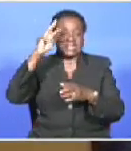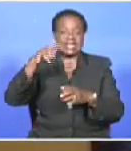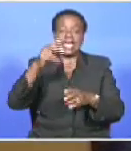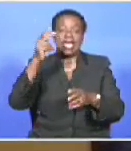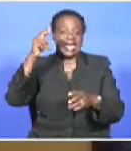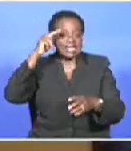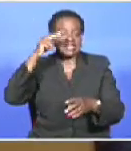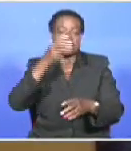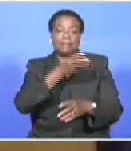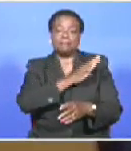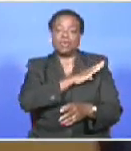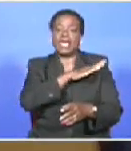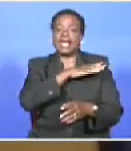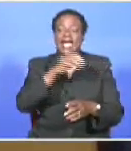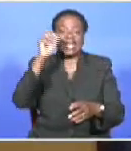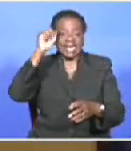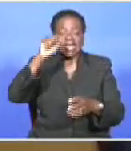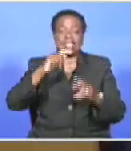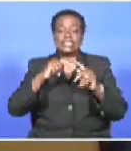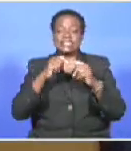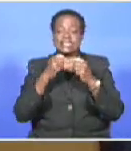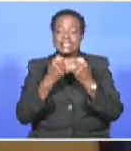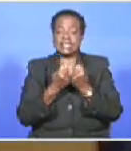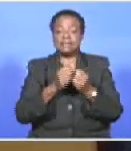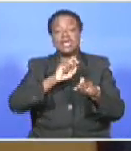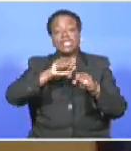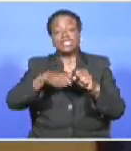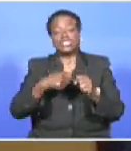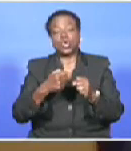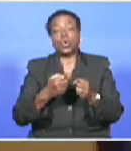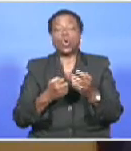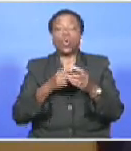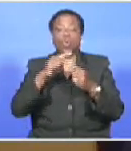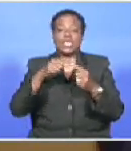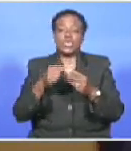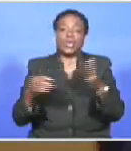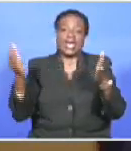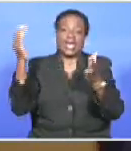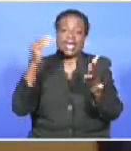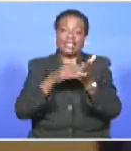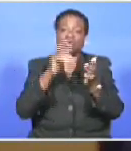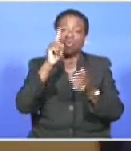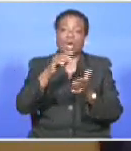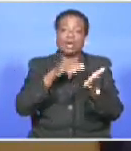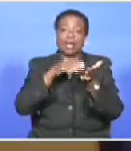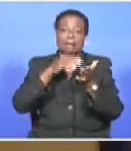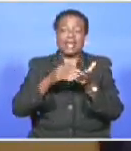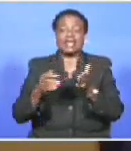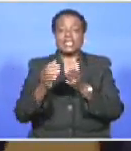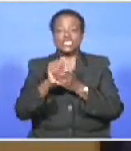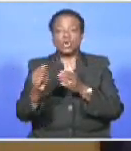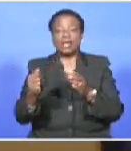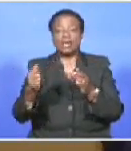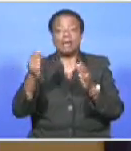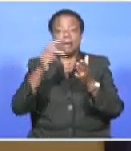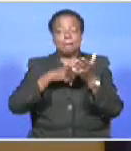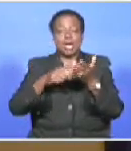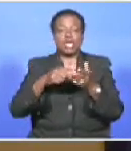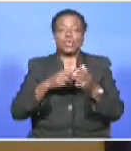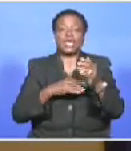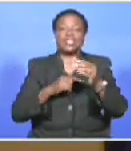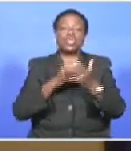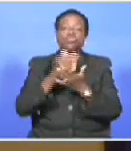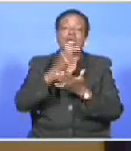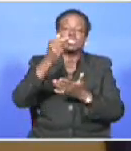want you to grow your cooperative so that when you hit that $1 million mark, you graduate into another category of cooperatives. You have